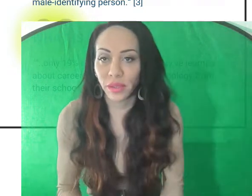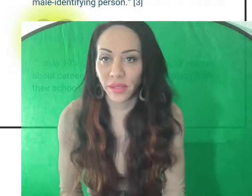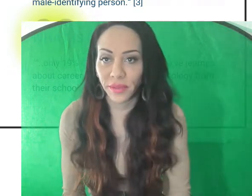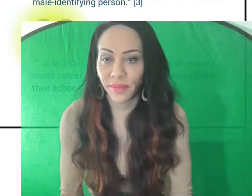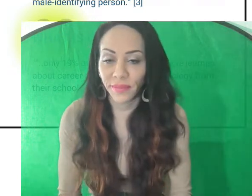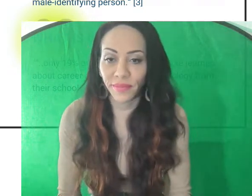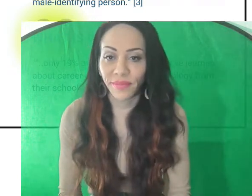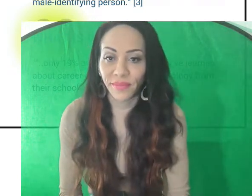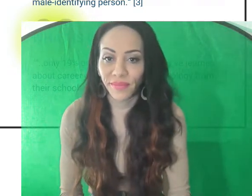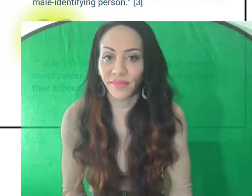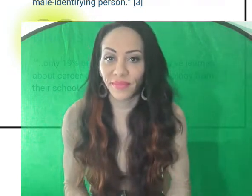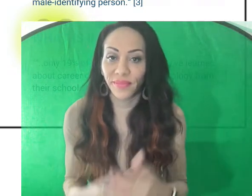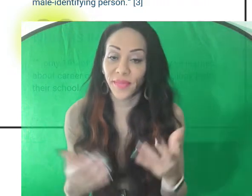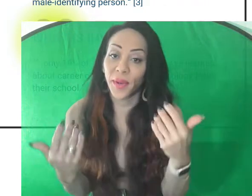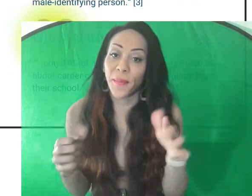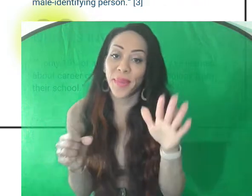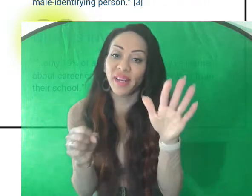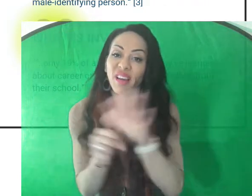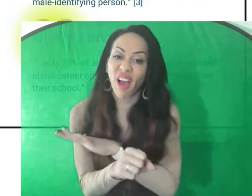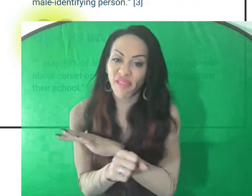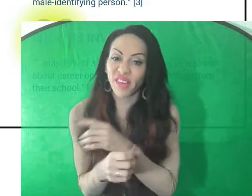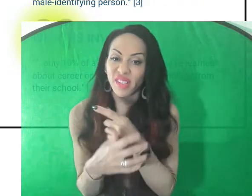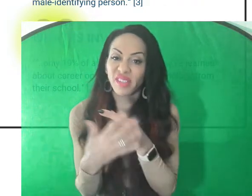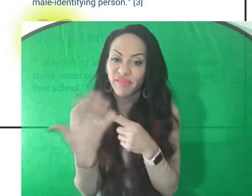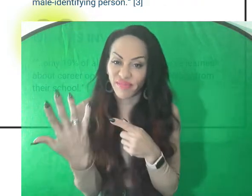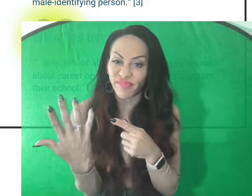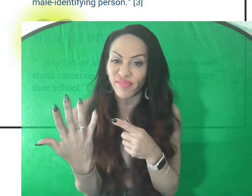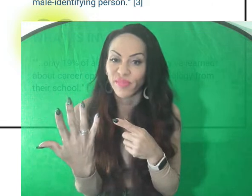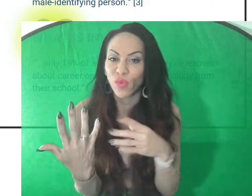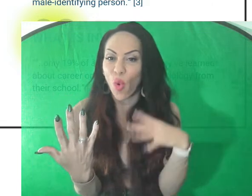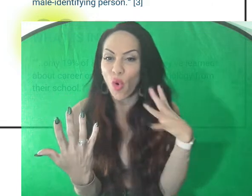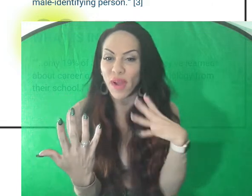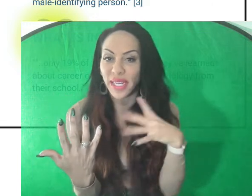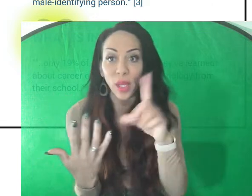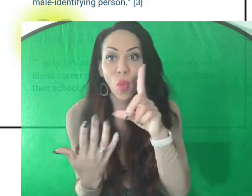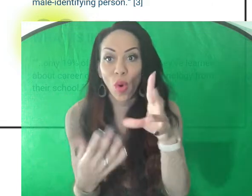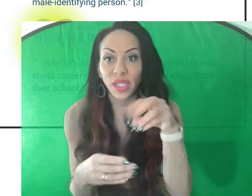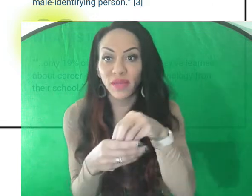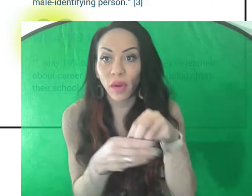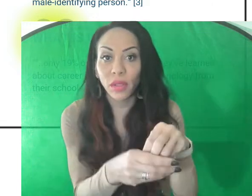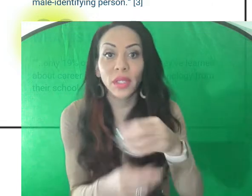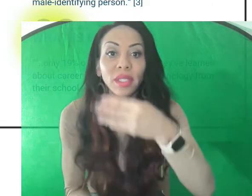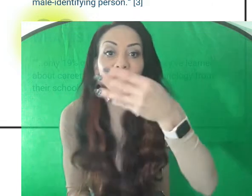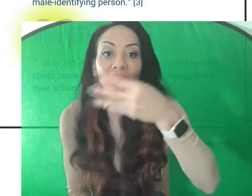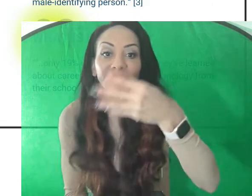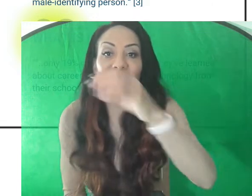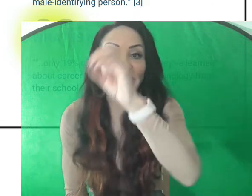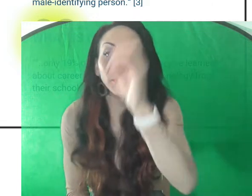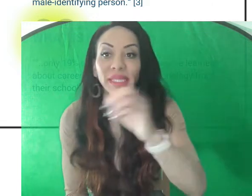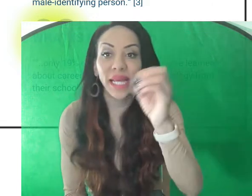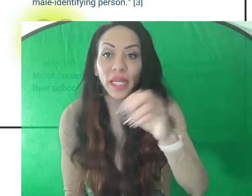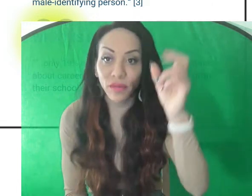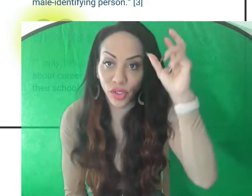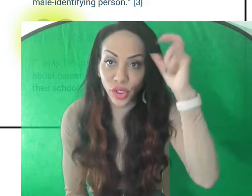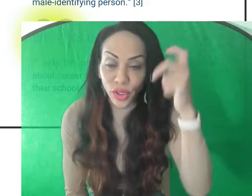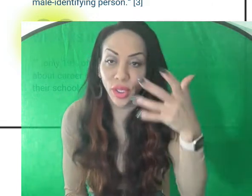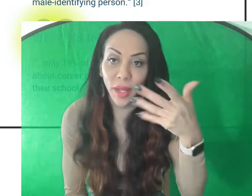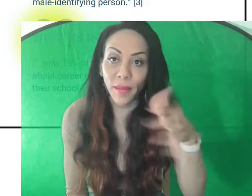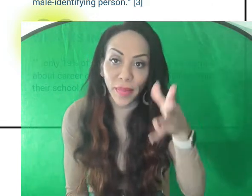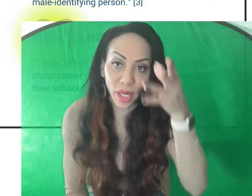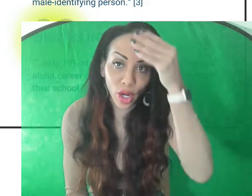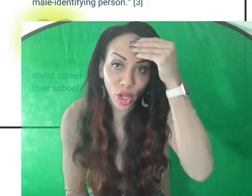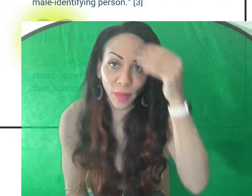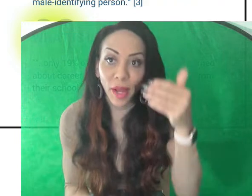guess we've kind of touched a little bit on this. It says kind of what's involved. So 19% of students say they've learned about career opportunities